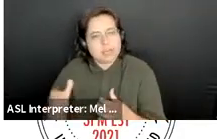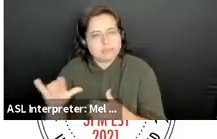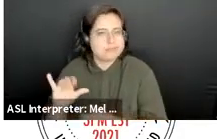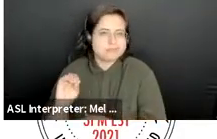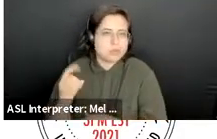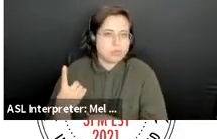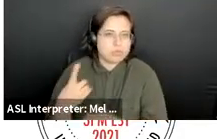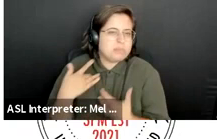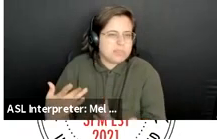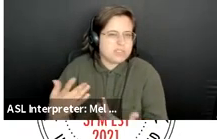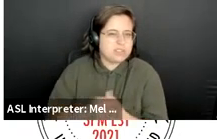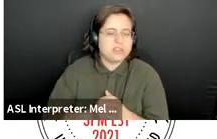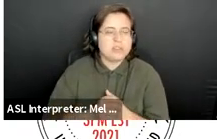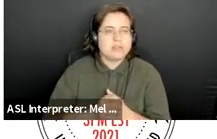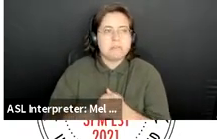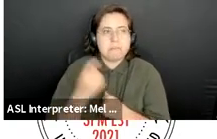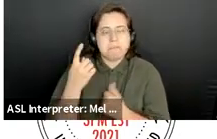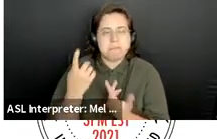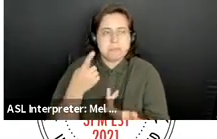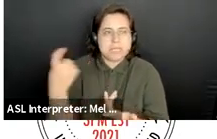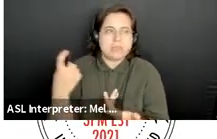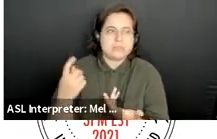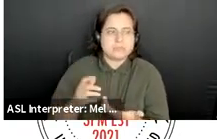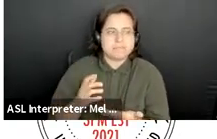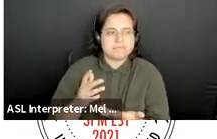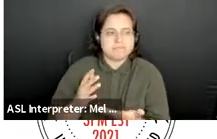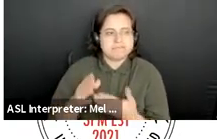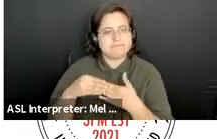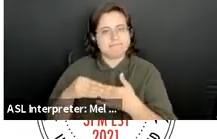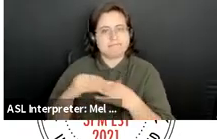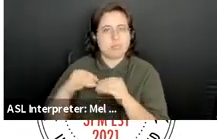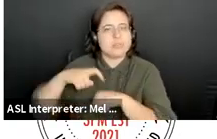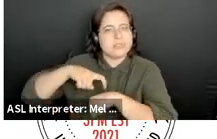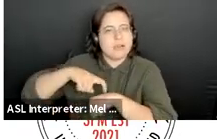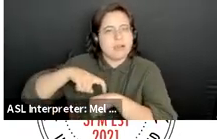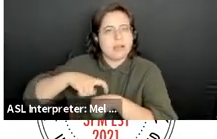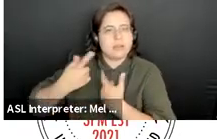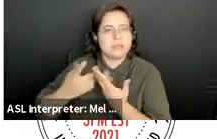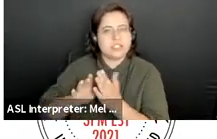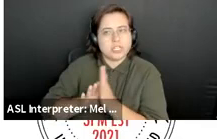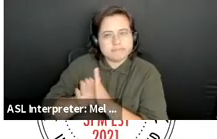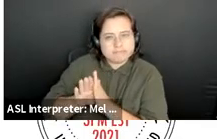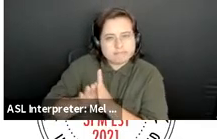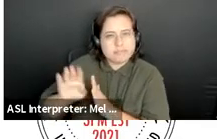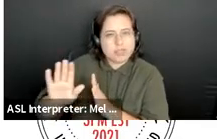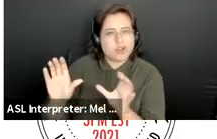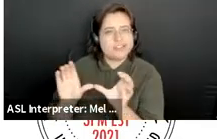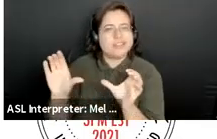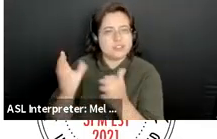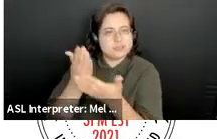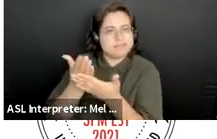O1, because it allows them time to develop their credentials